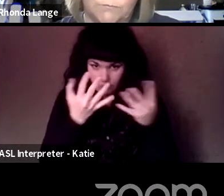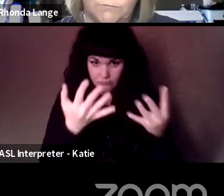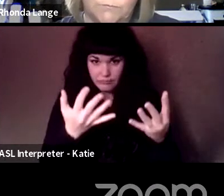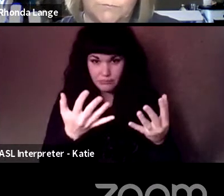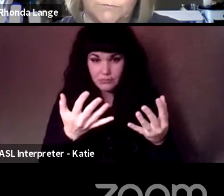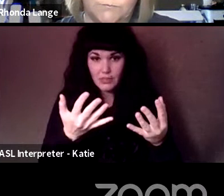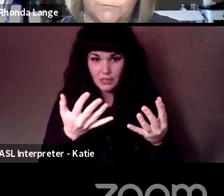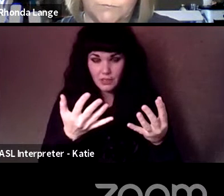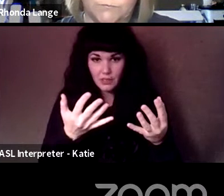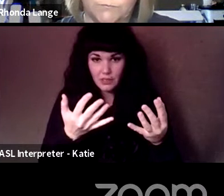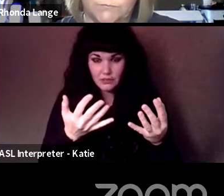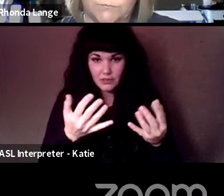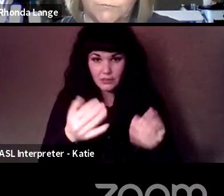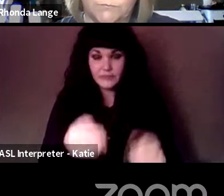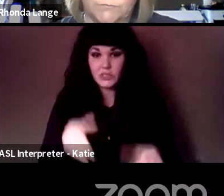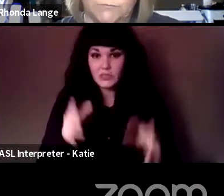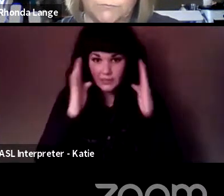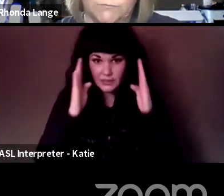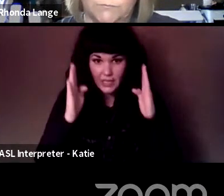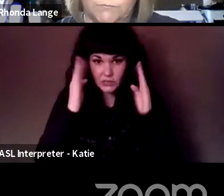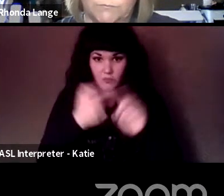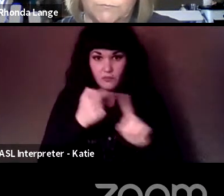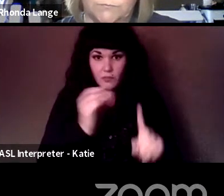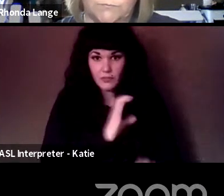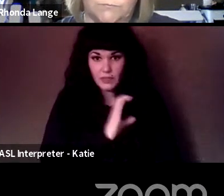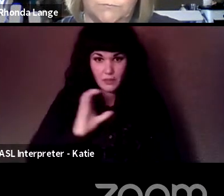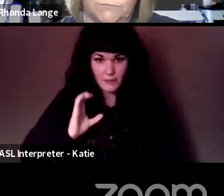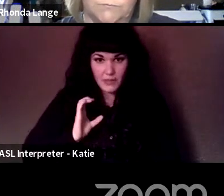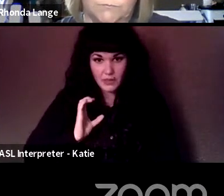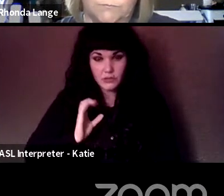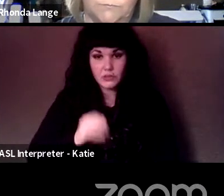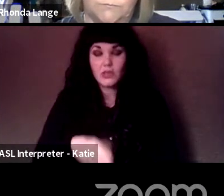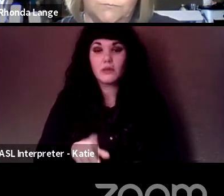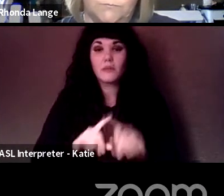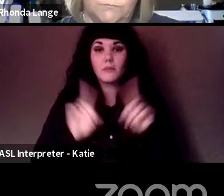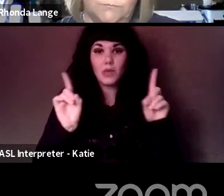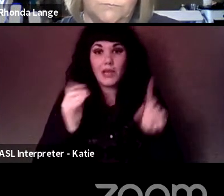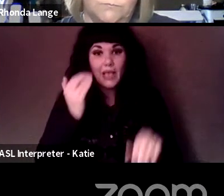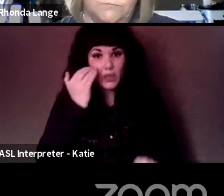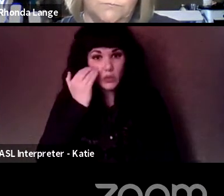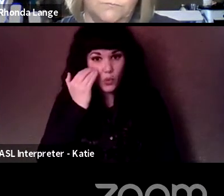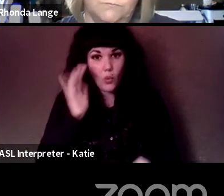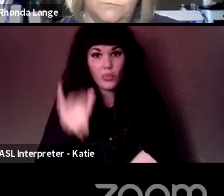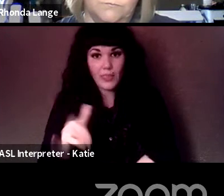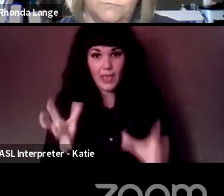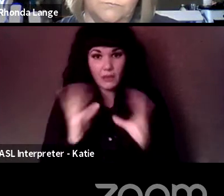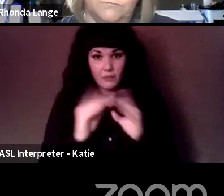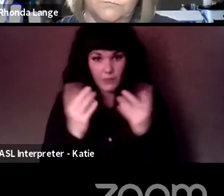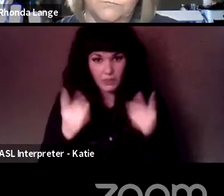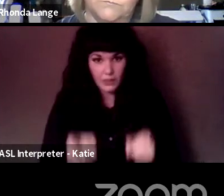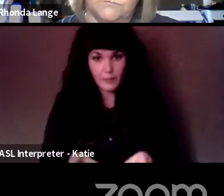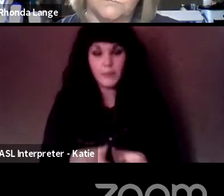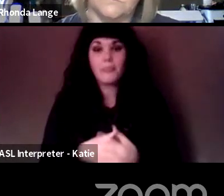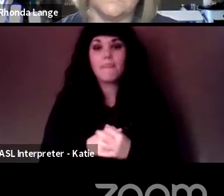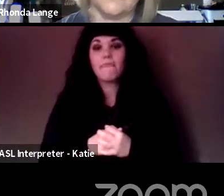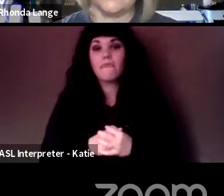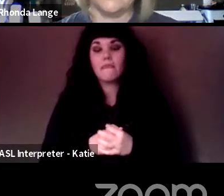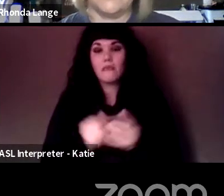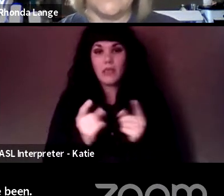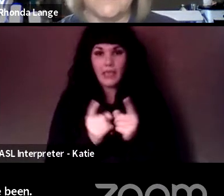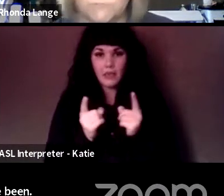the attention of the commission as much as it should have been. But I know that went on.